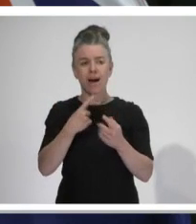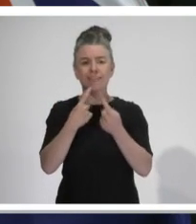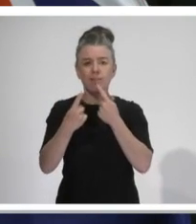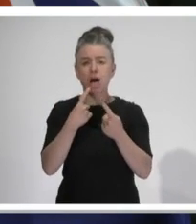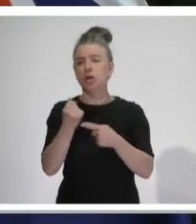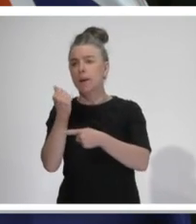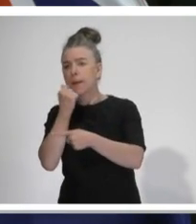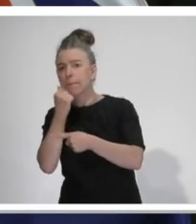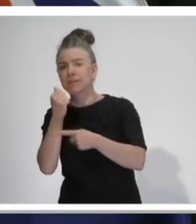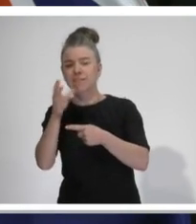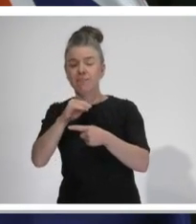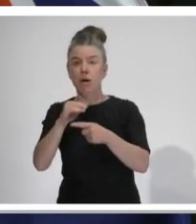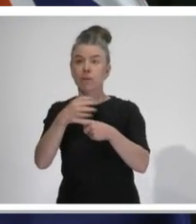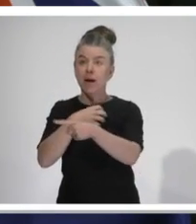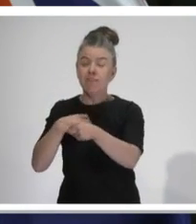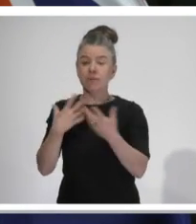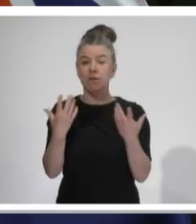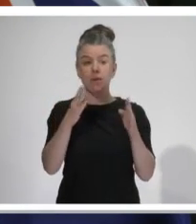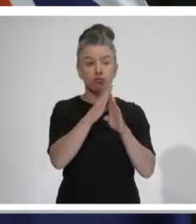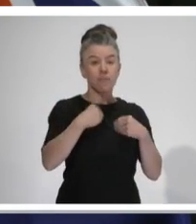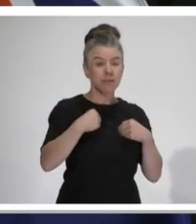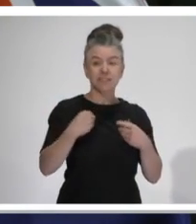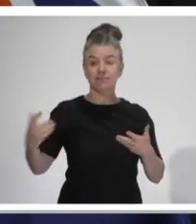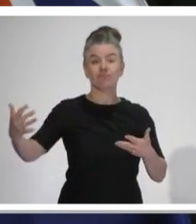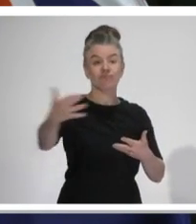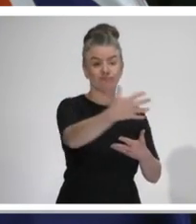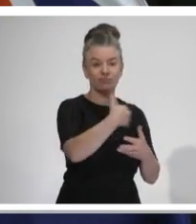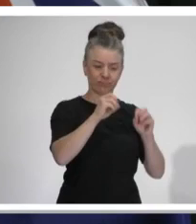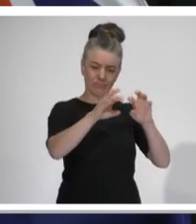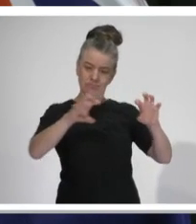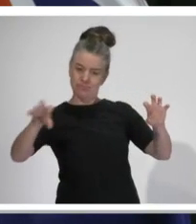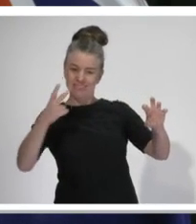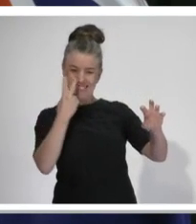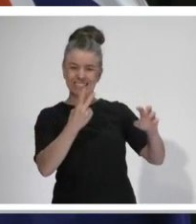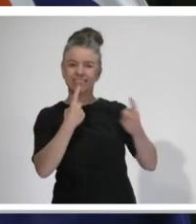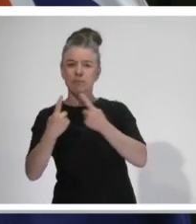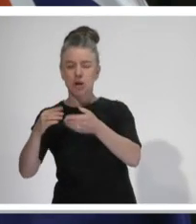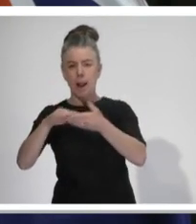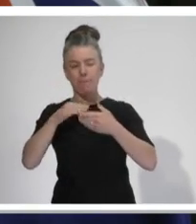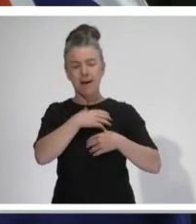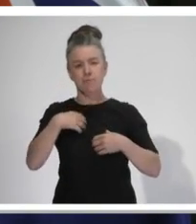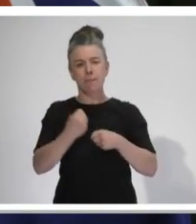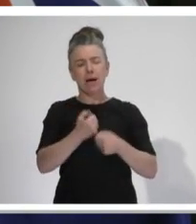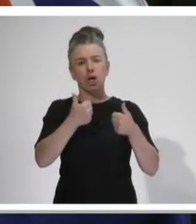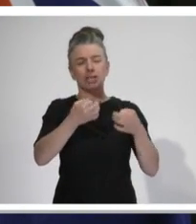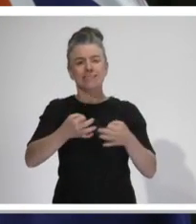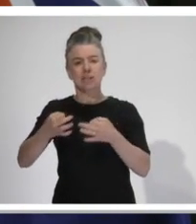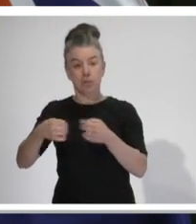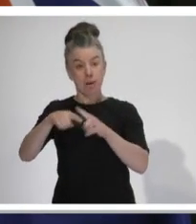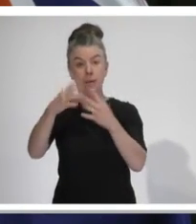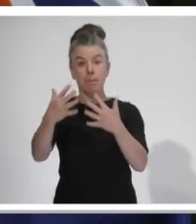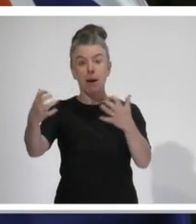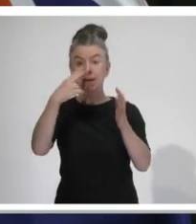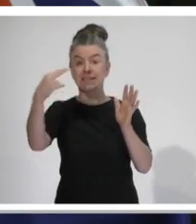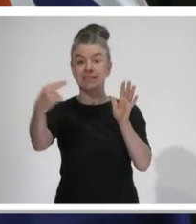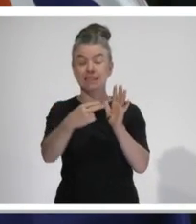government and private sector sources. To end, I think it's worth acknowledging again that the wage subsidy is doing its job to protect jobs and